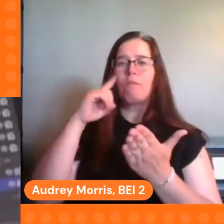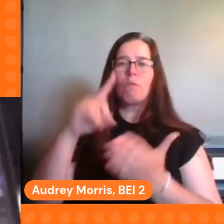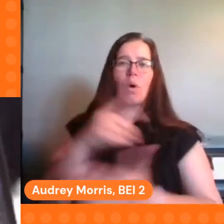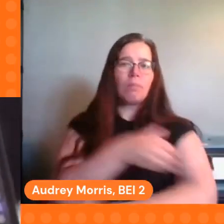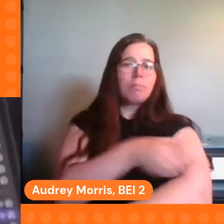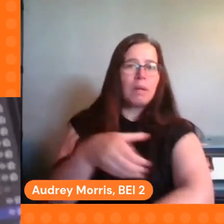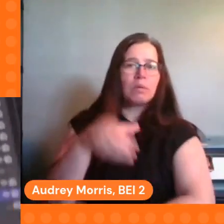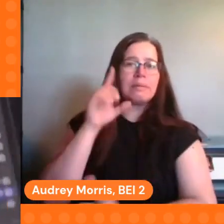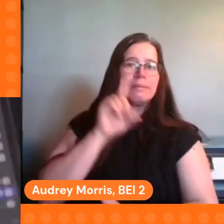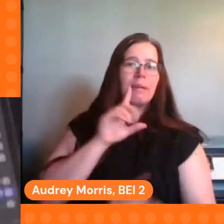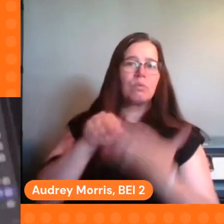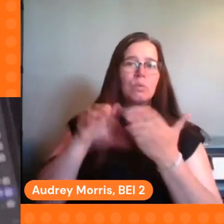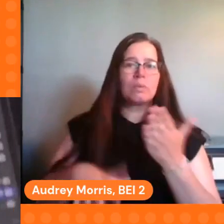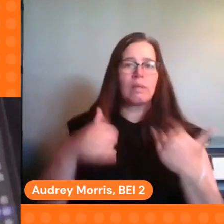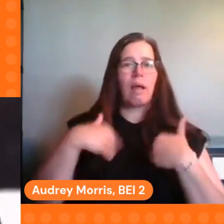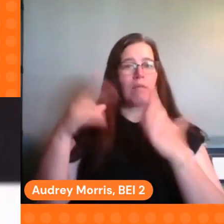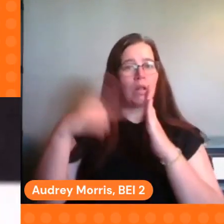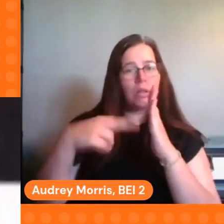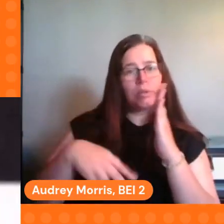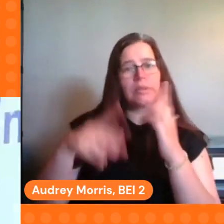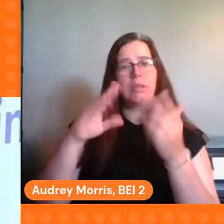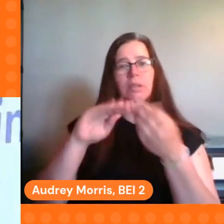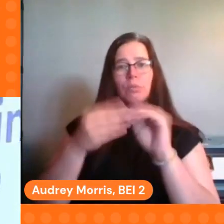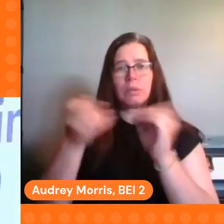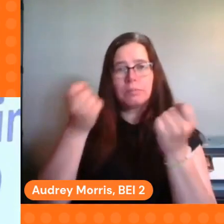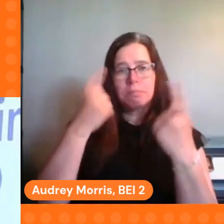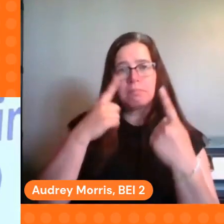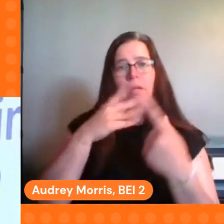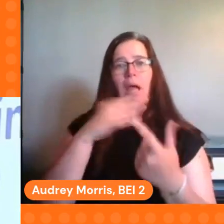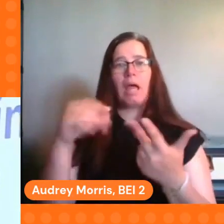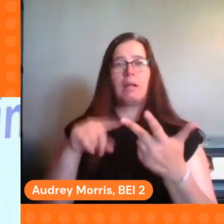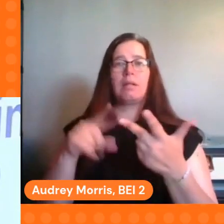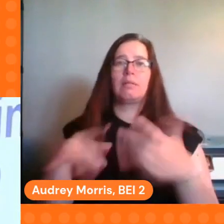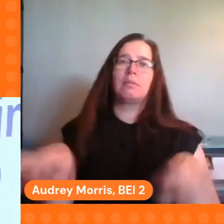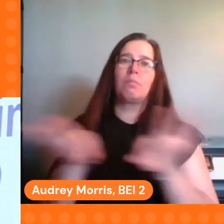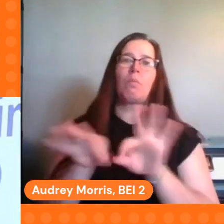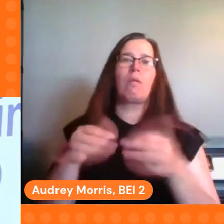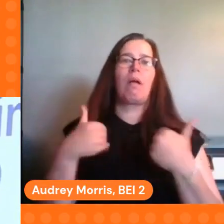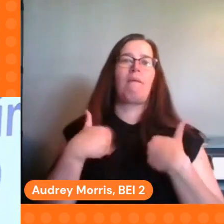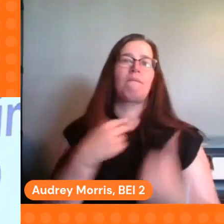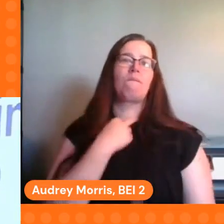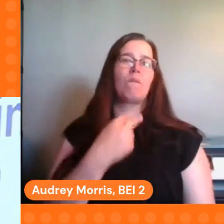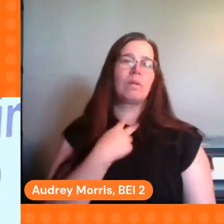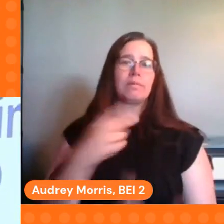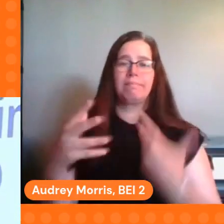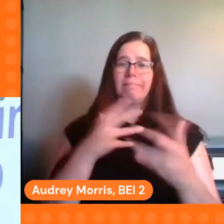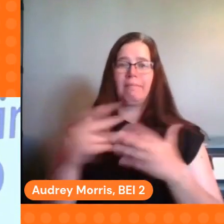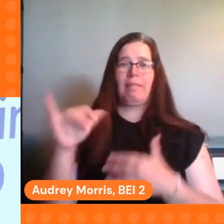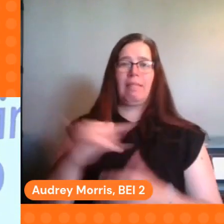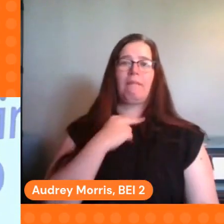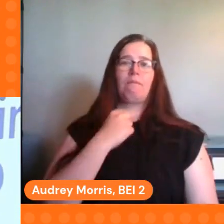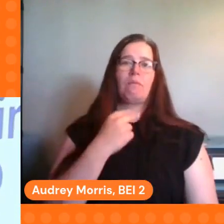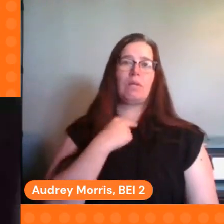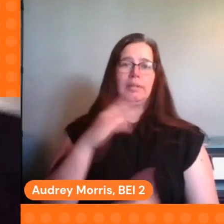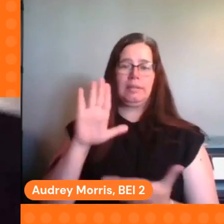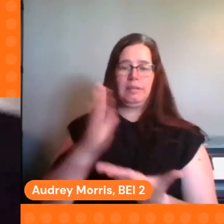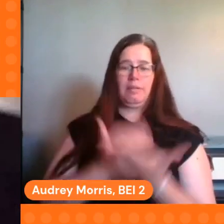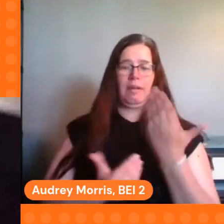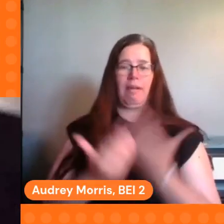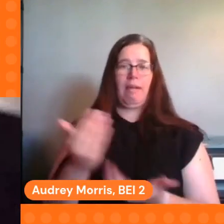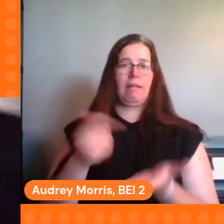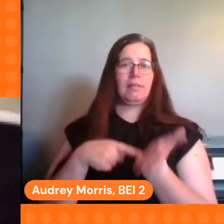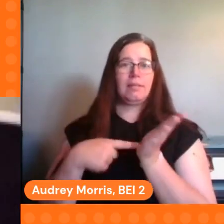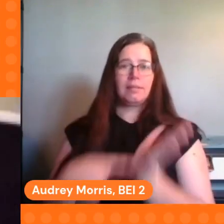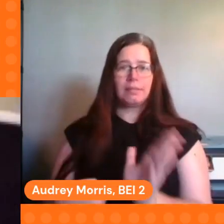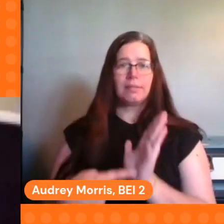in literacy, numeracy, and most importantly, voice, even if that voice is in their hands. But